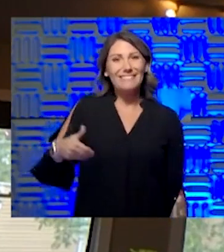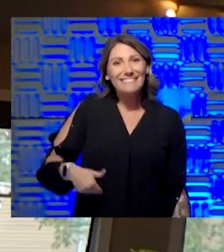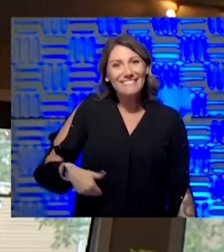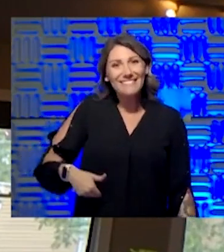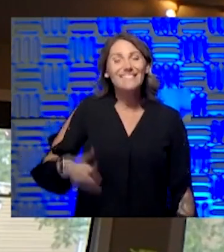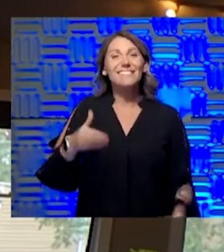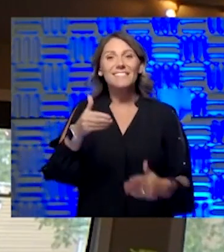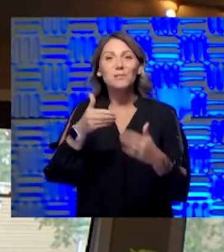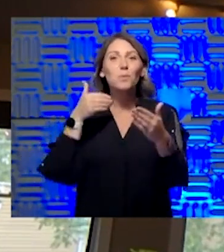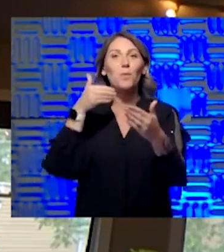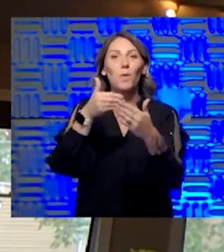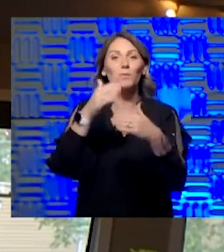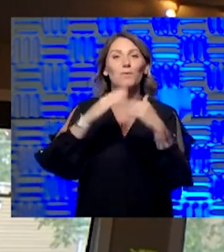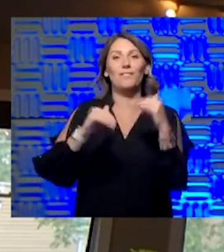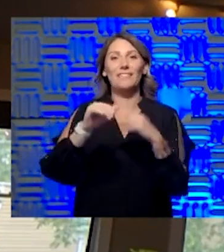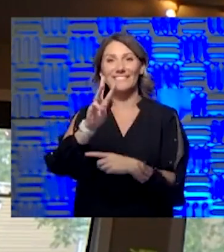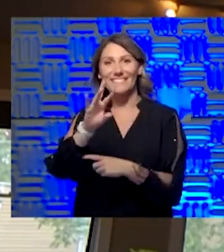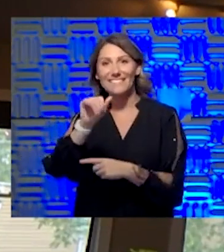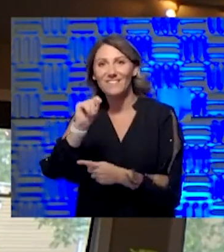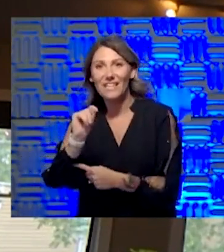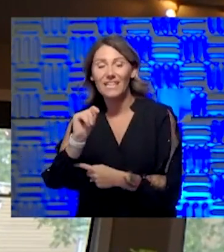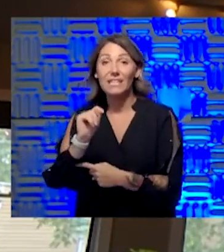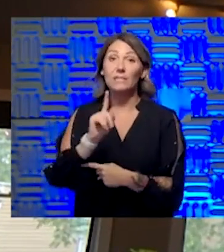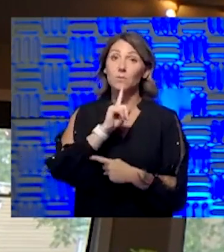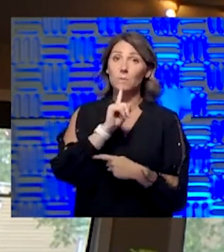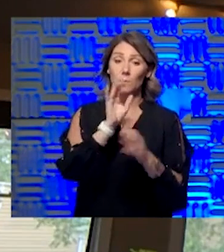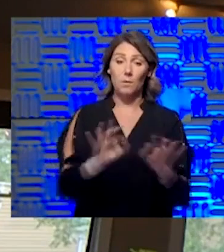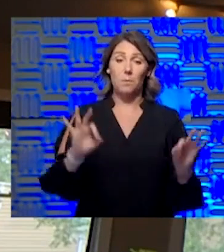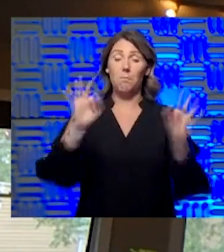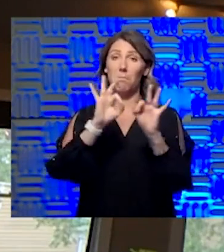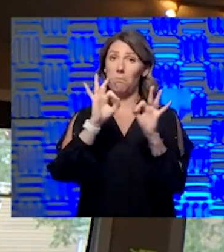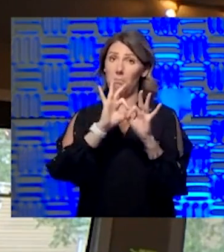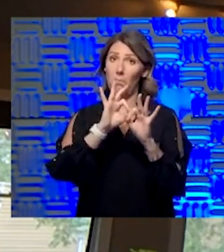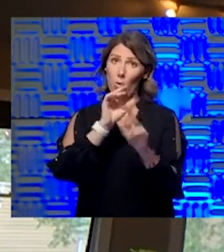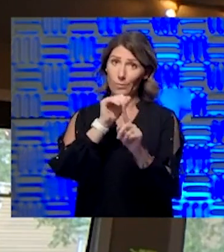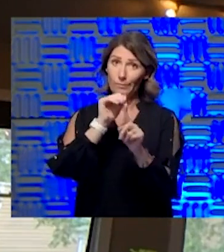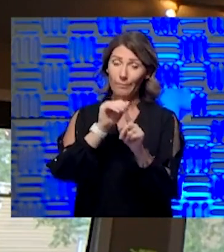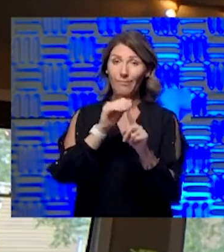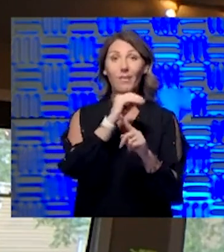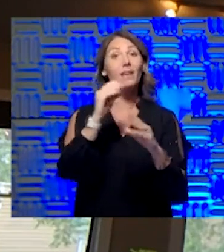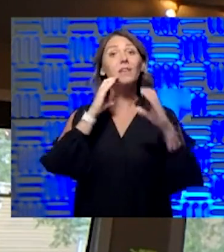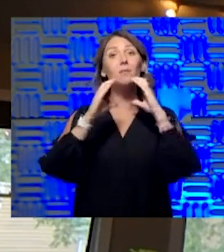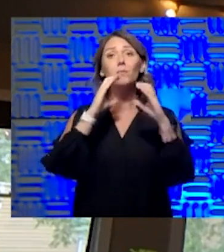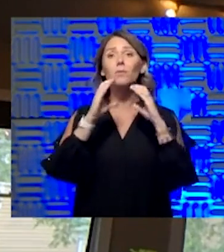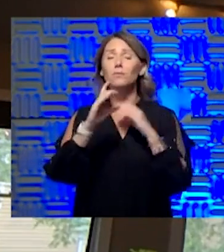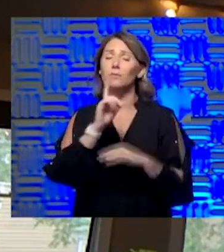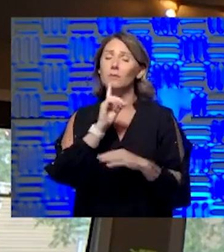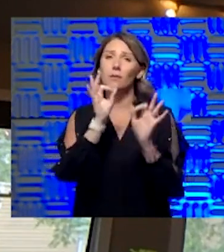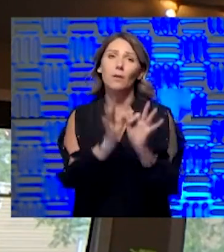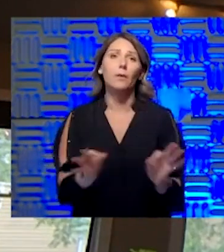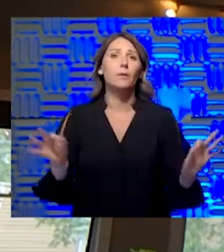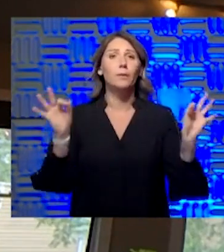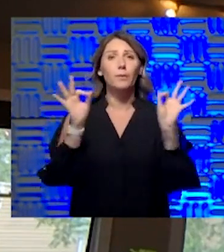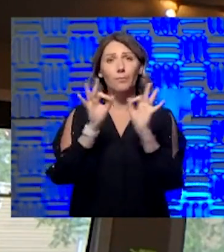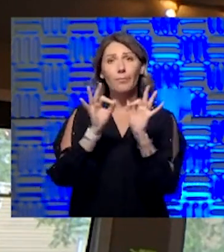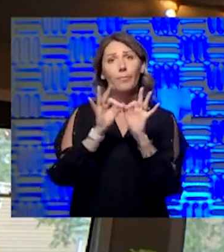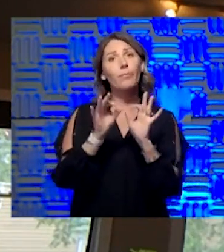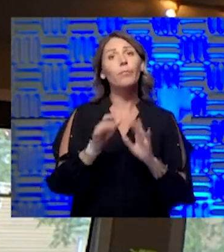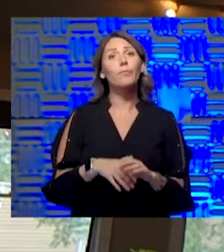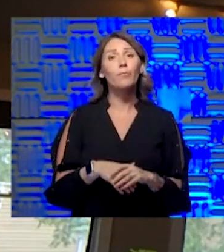to consult with, attorneys and others. So it really is, it's not kind of coming out of thin air. It really is sort of